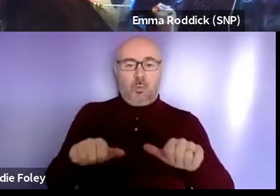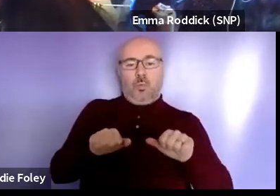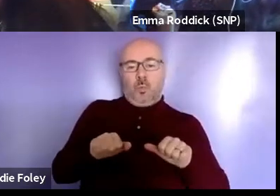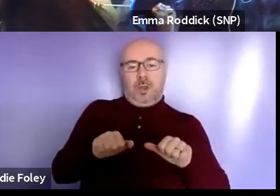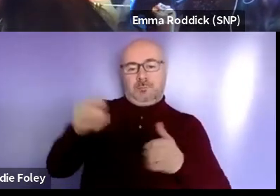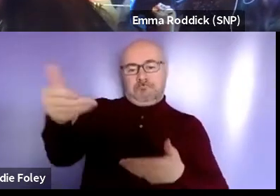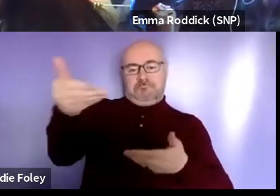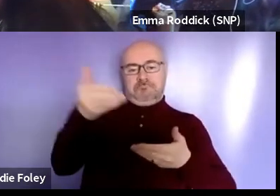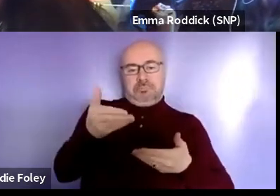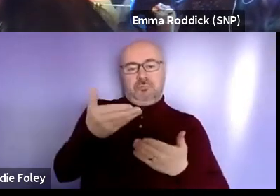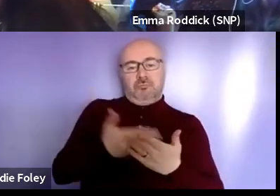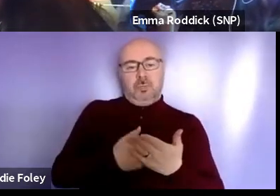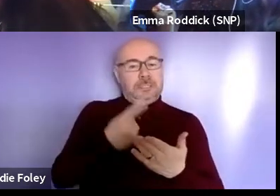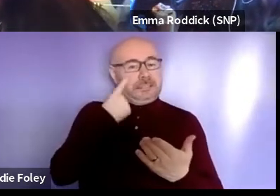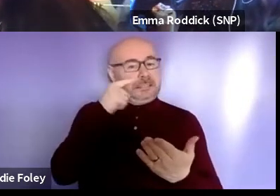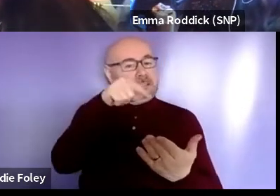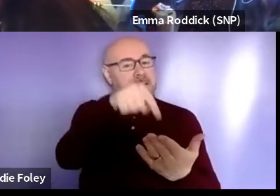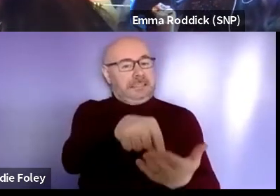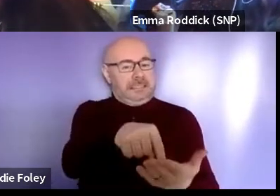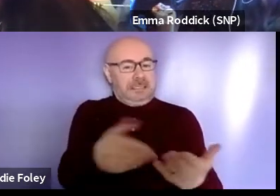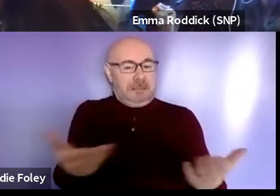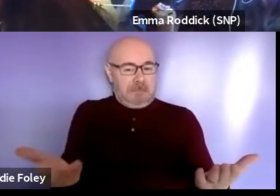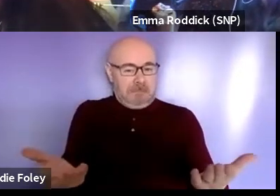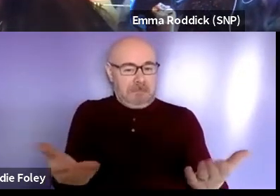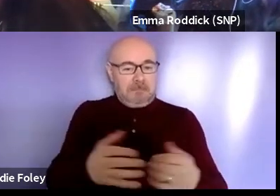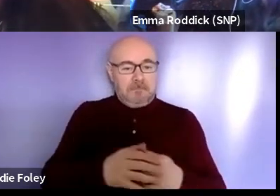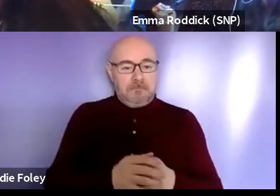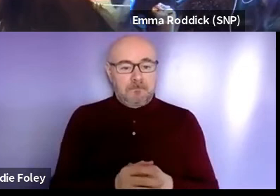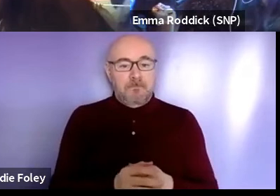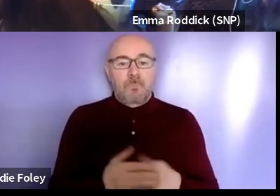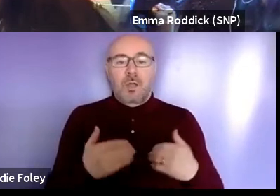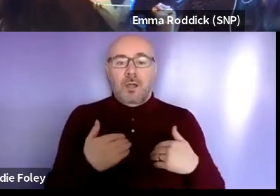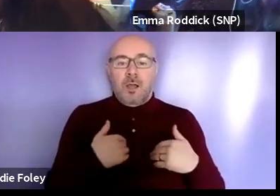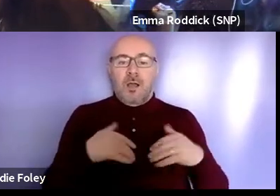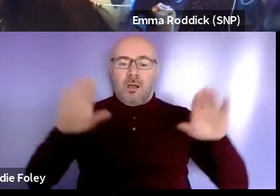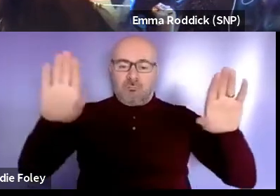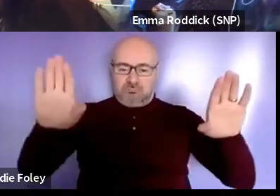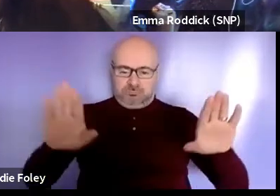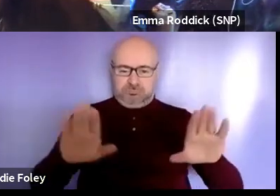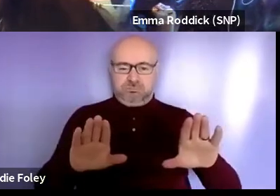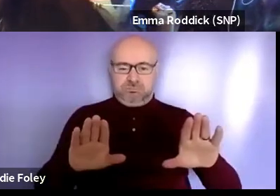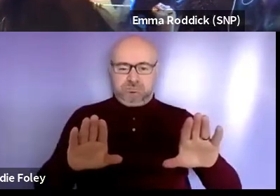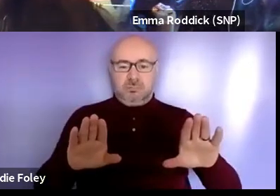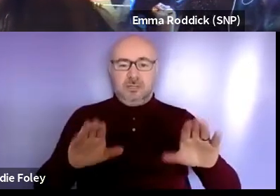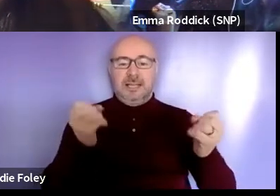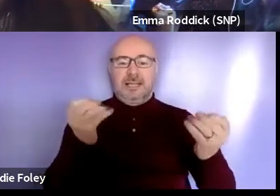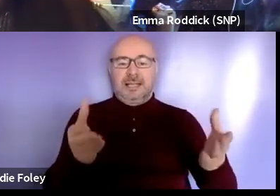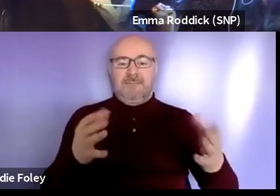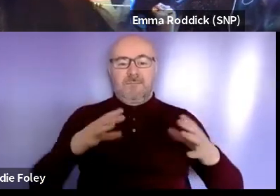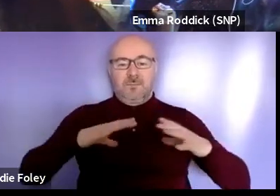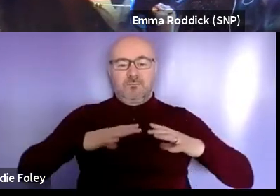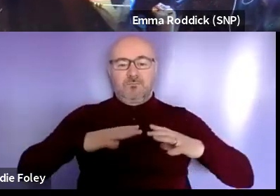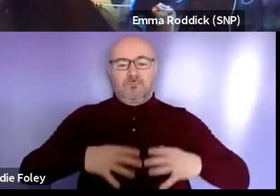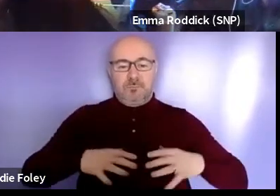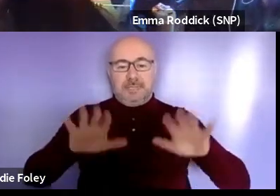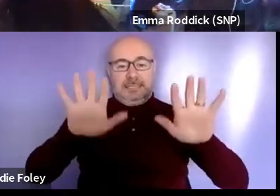I am going to call a pause here while we take a 10-minute comfort break. It's genuinely,